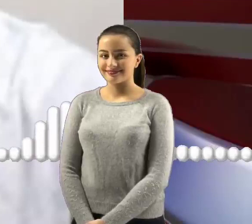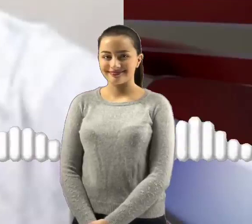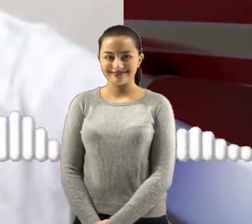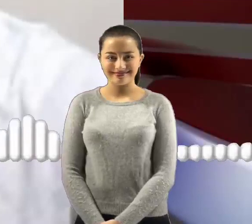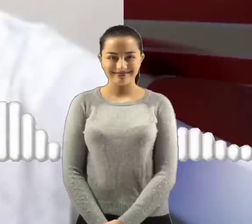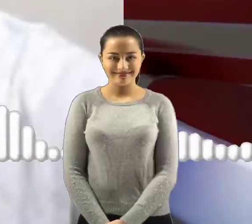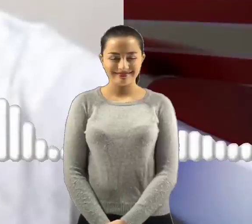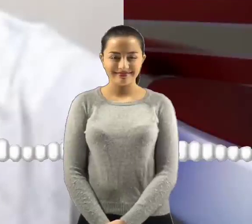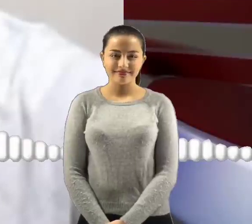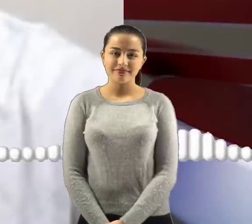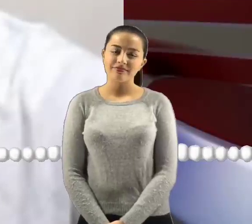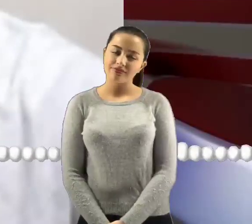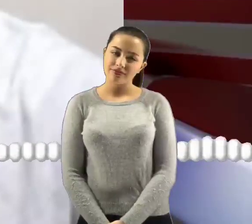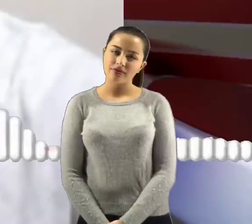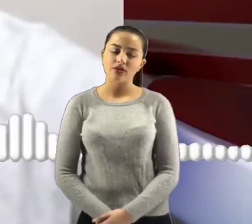Abia.